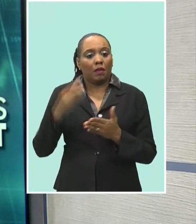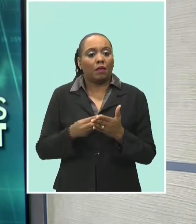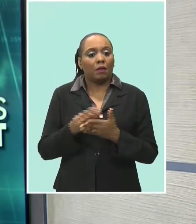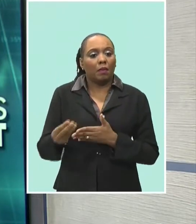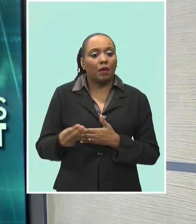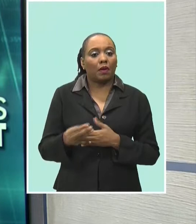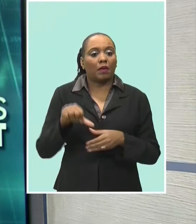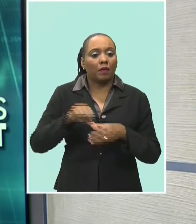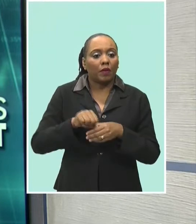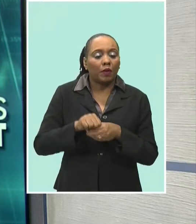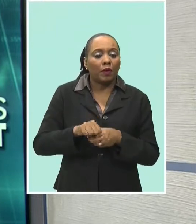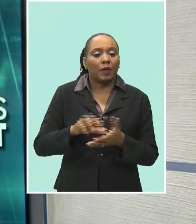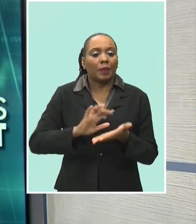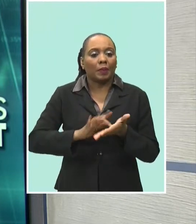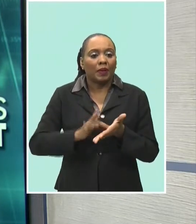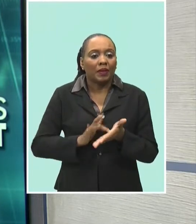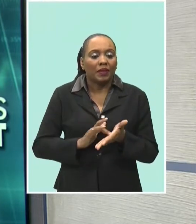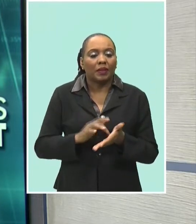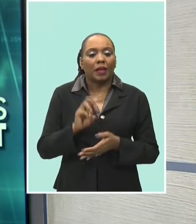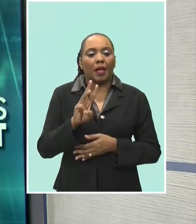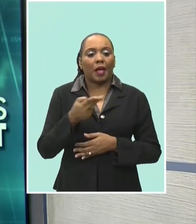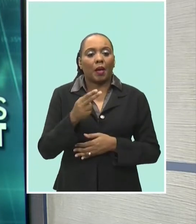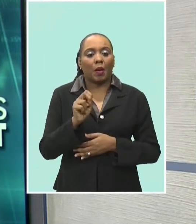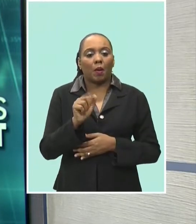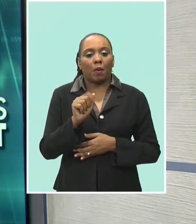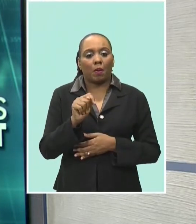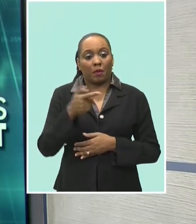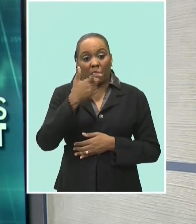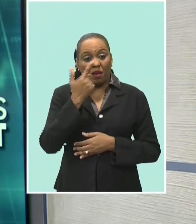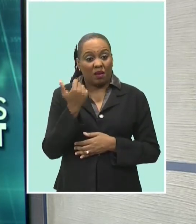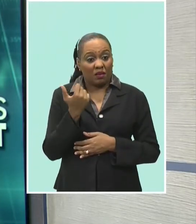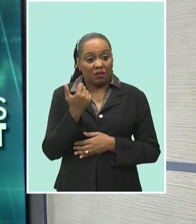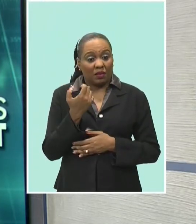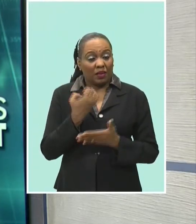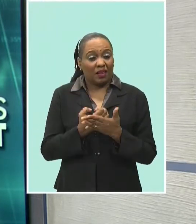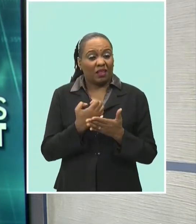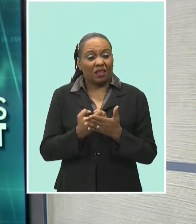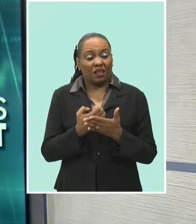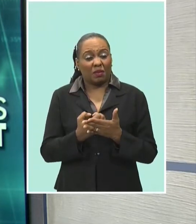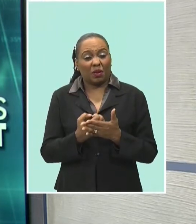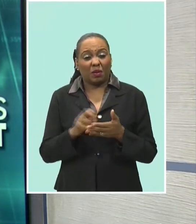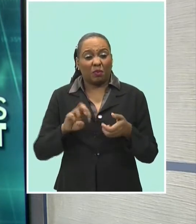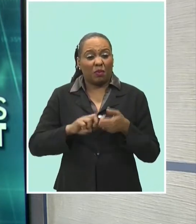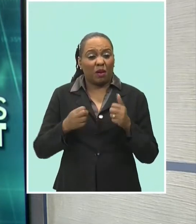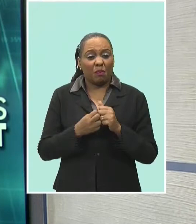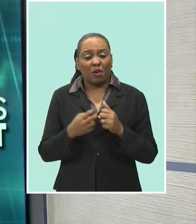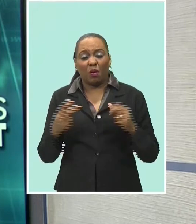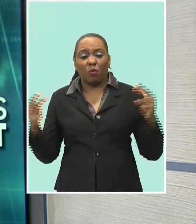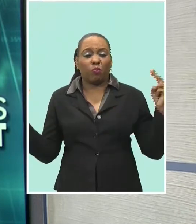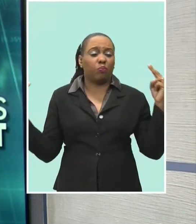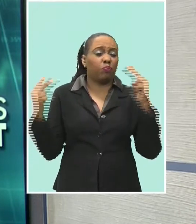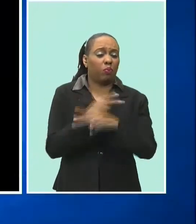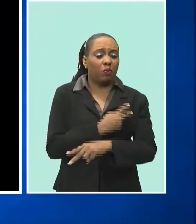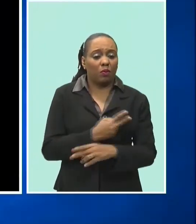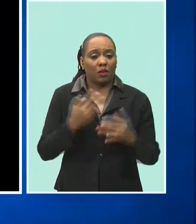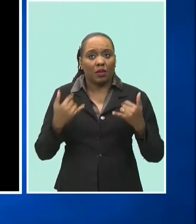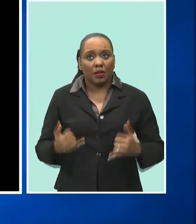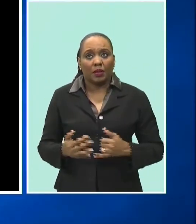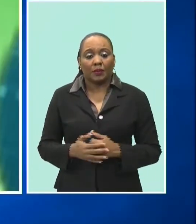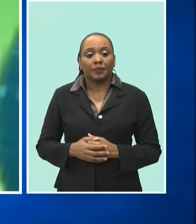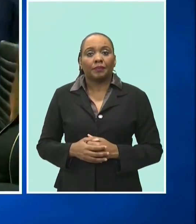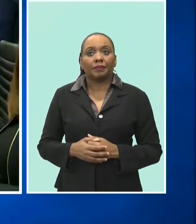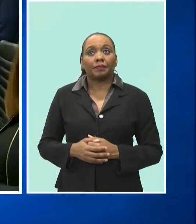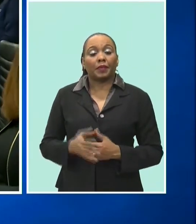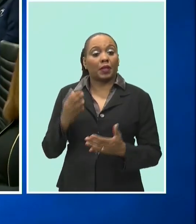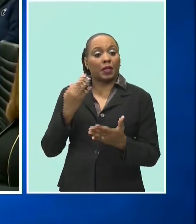wheat, fuel, and medicines amid the country's worst economic crisis in decades. Lebanon's finance